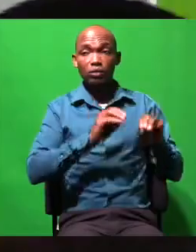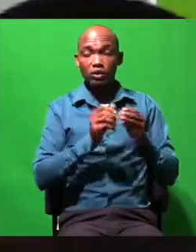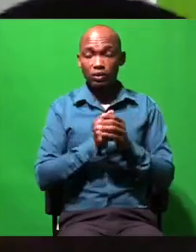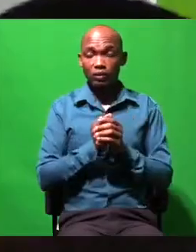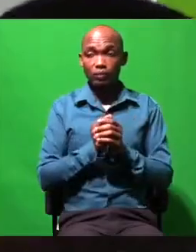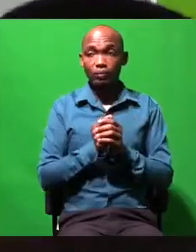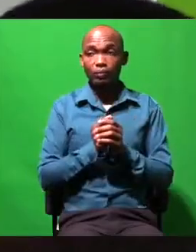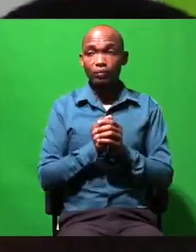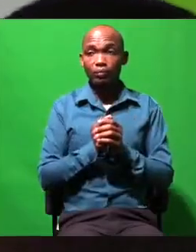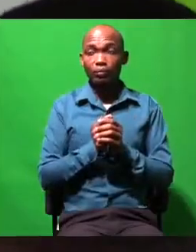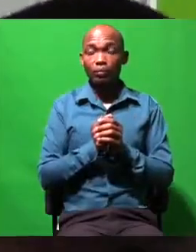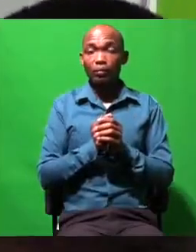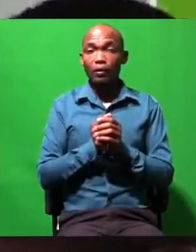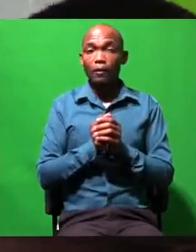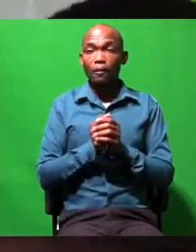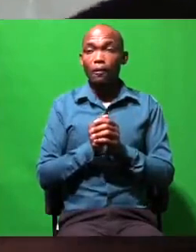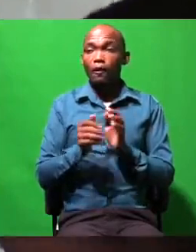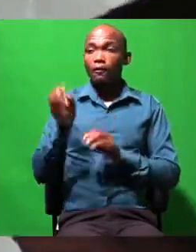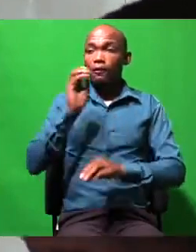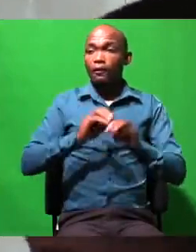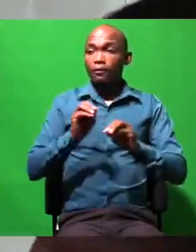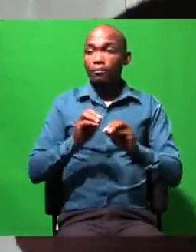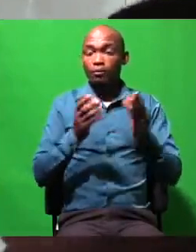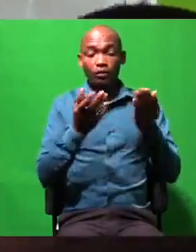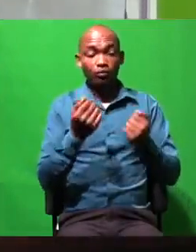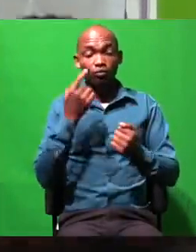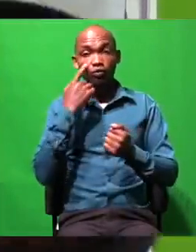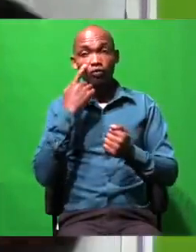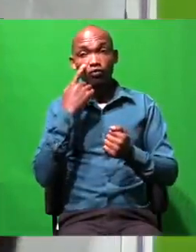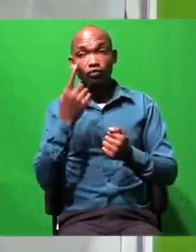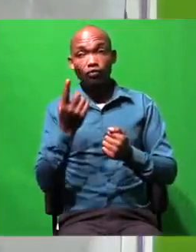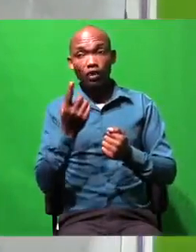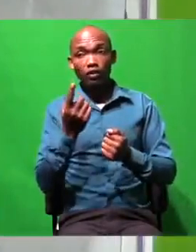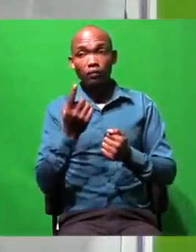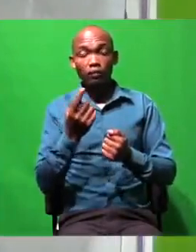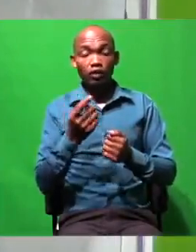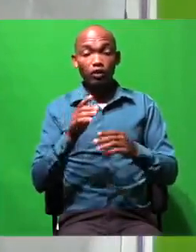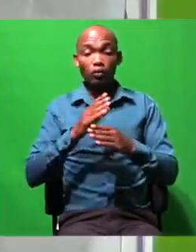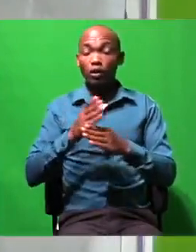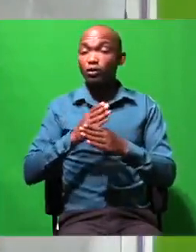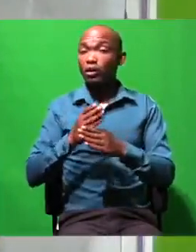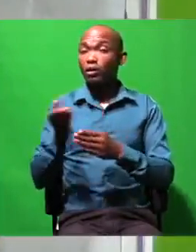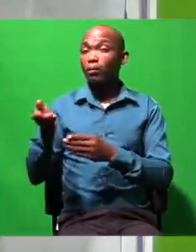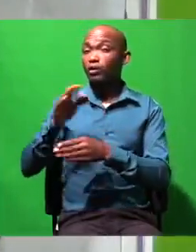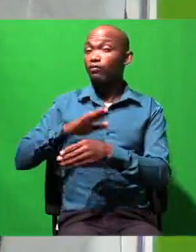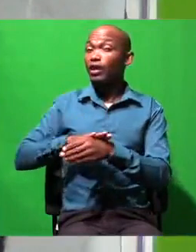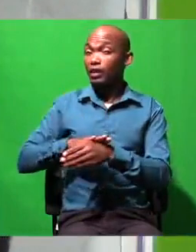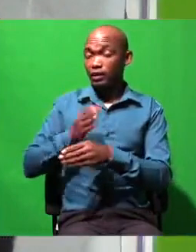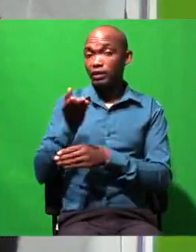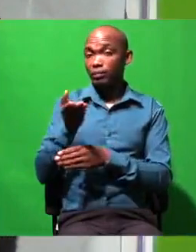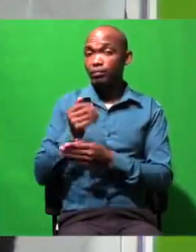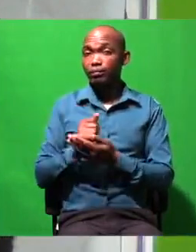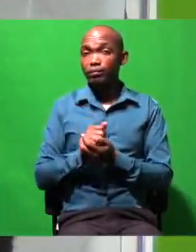different field. Chemistry can be found in different fields. So we are talking about fields.